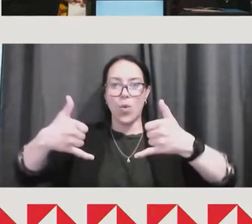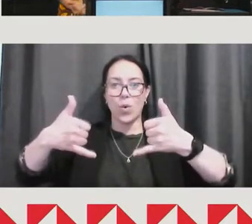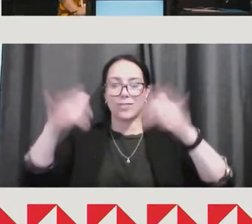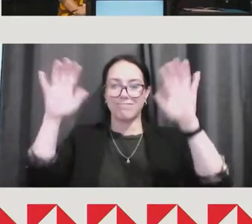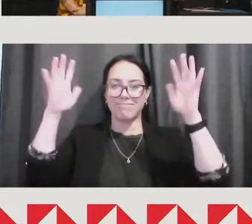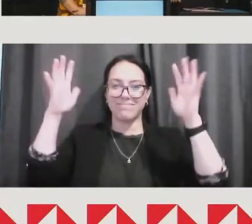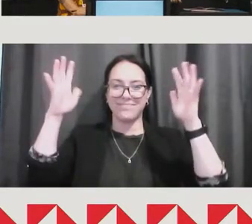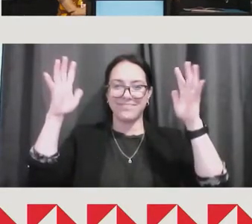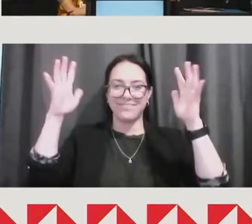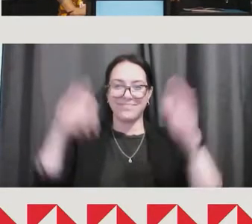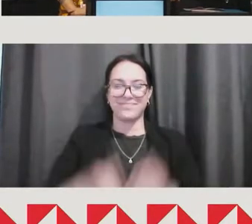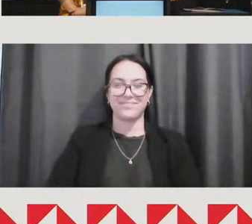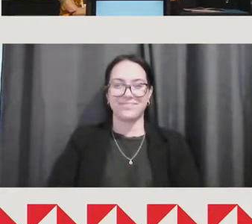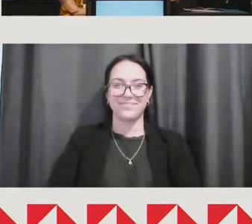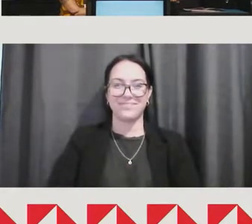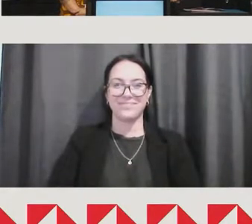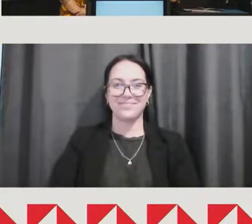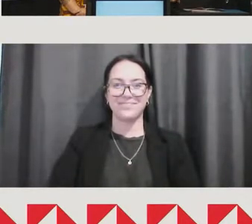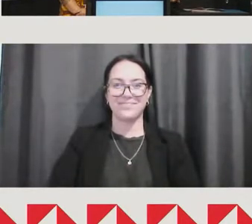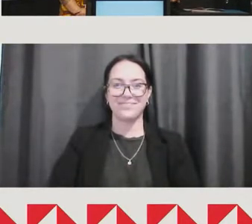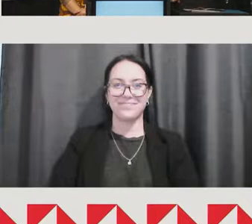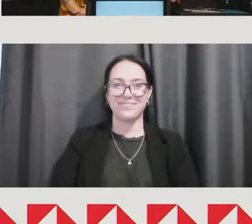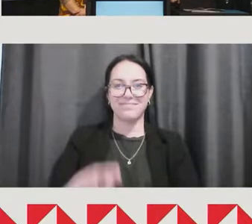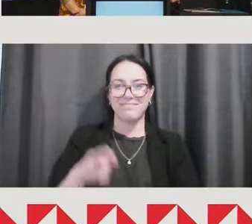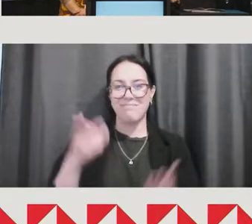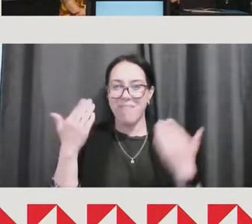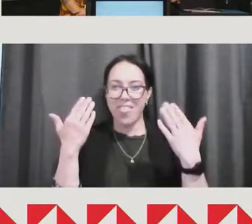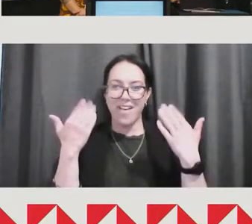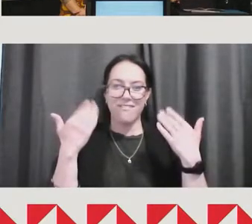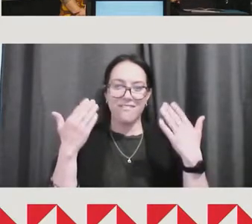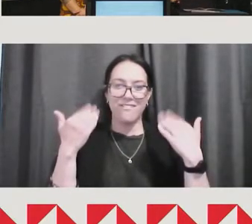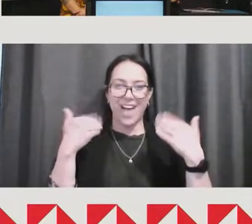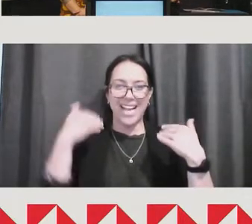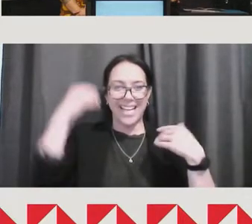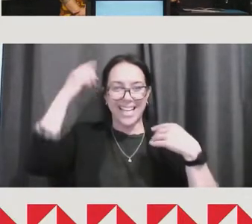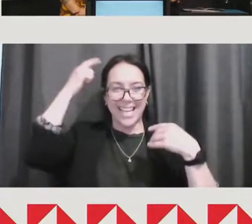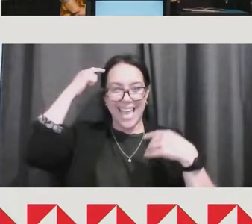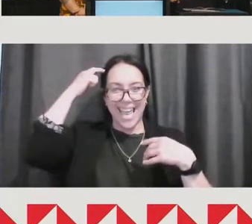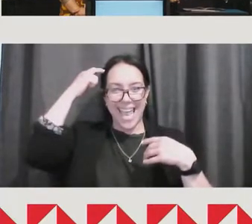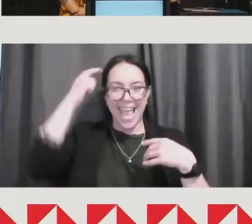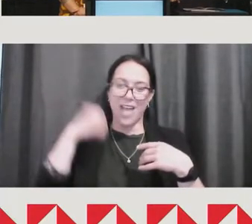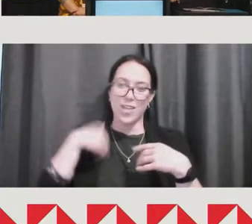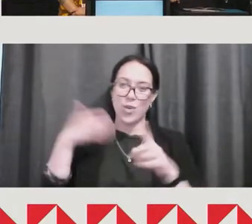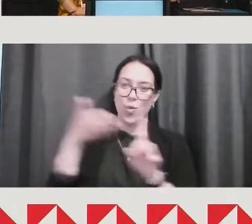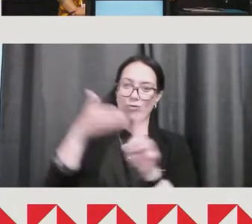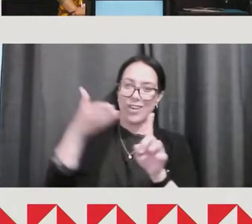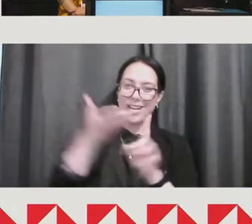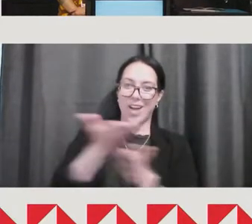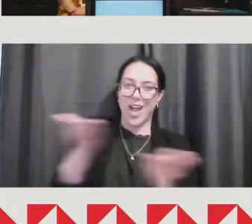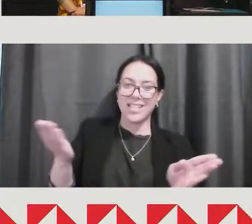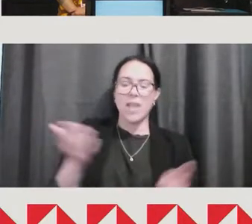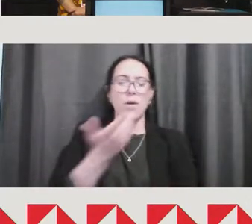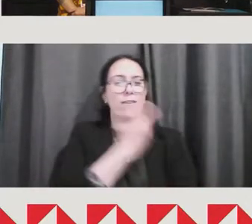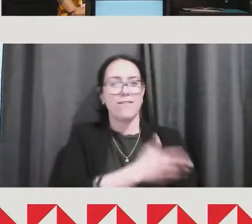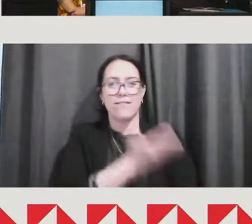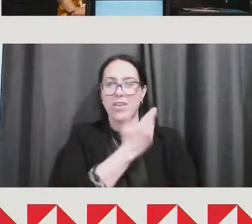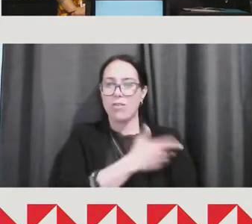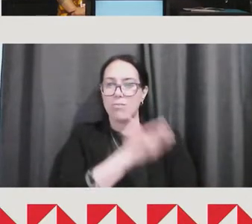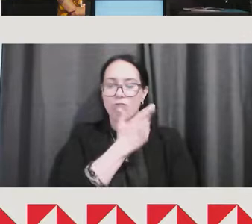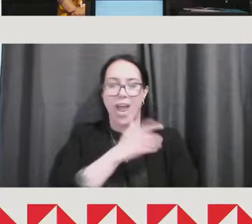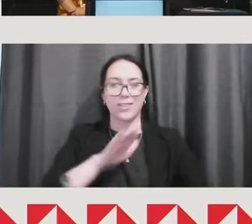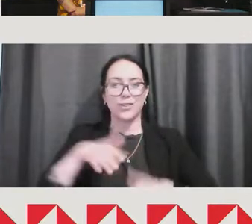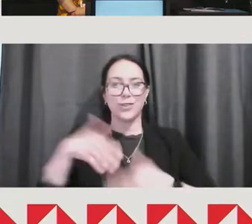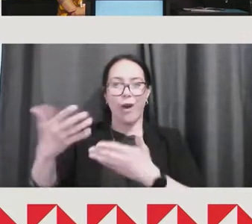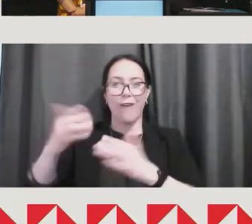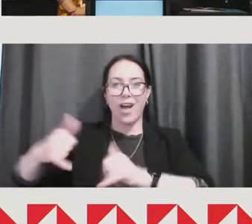yeah so by the funky hair you may recognize them but um we were very very very proud to offer this award